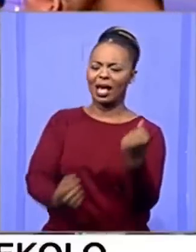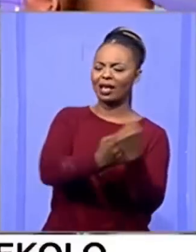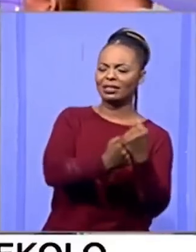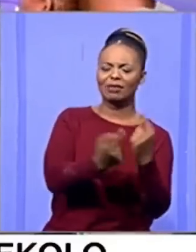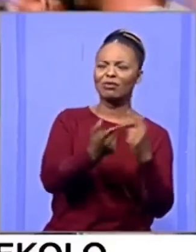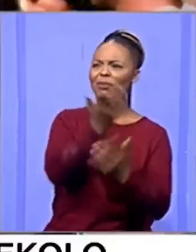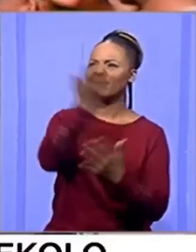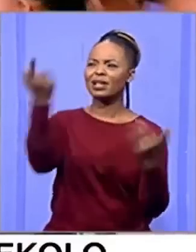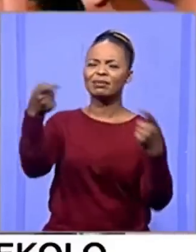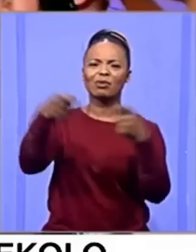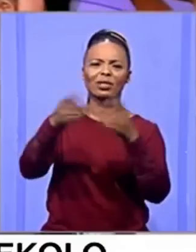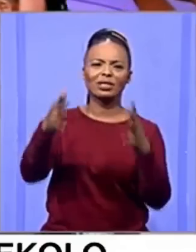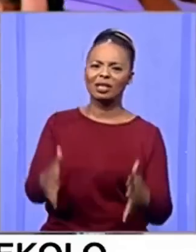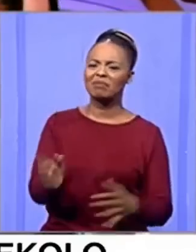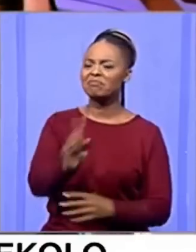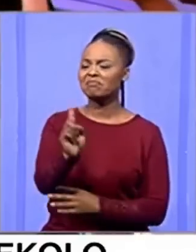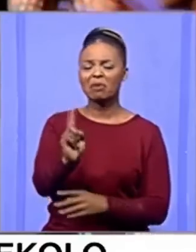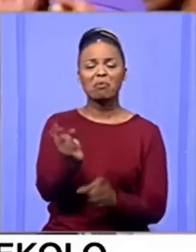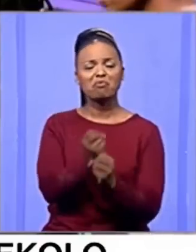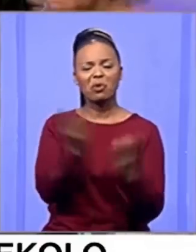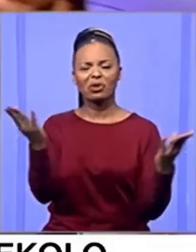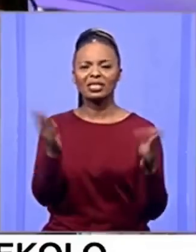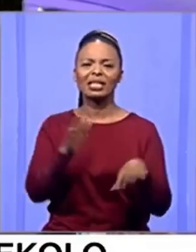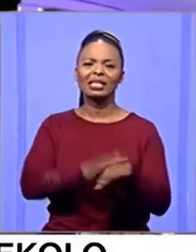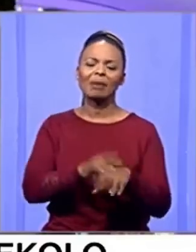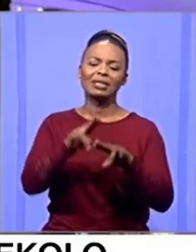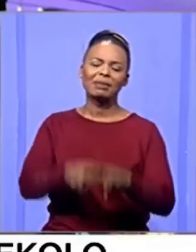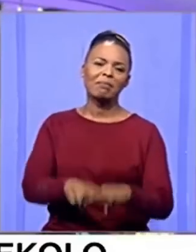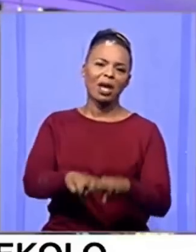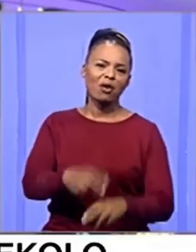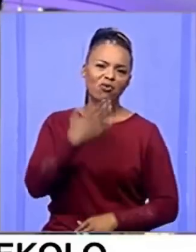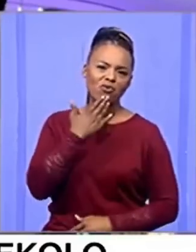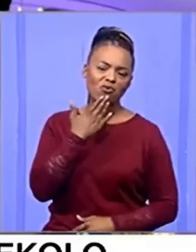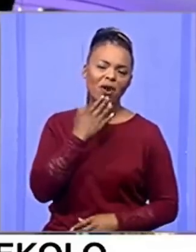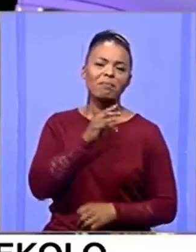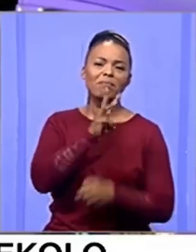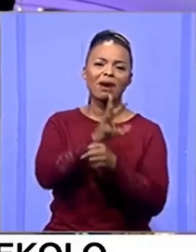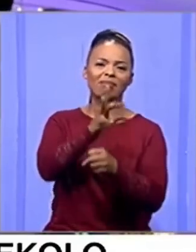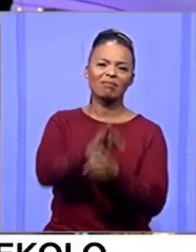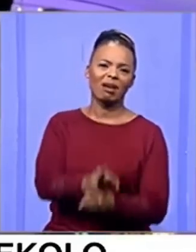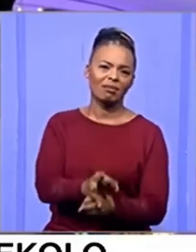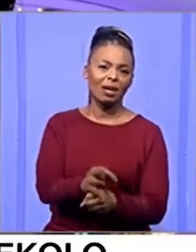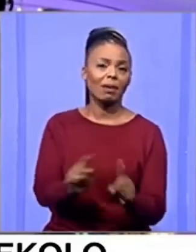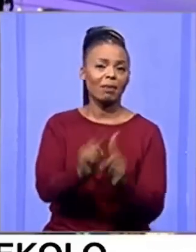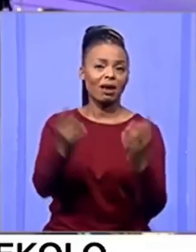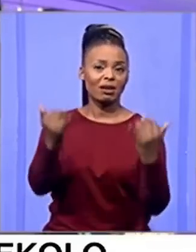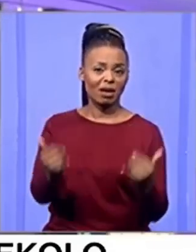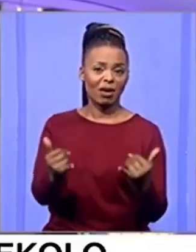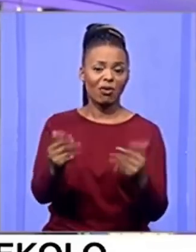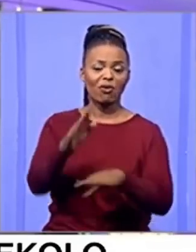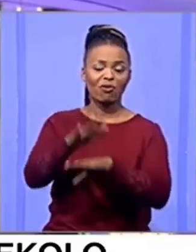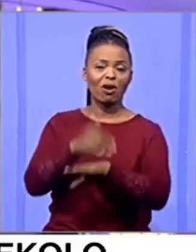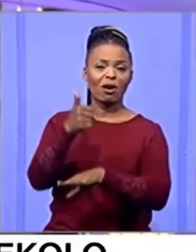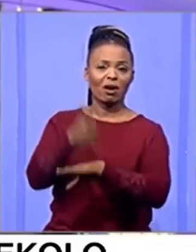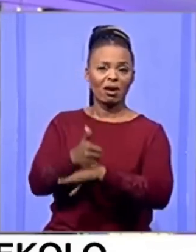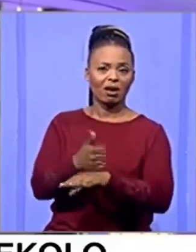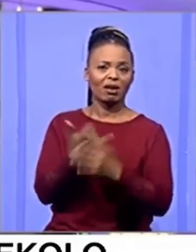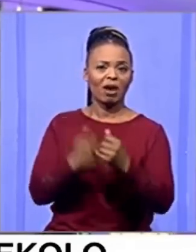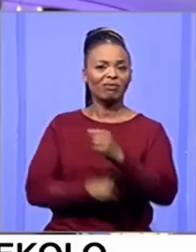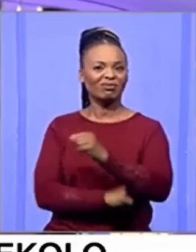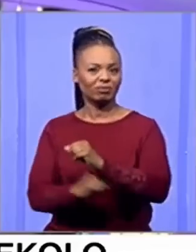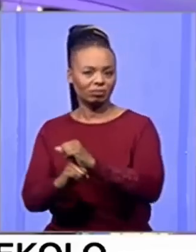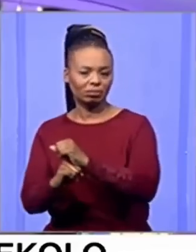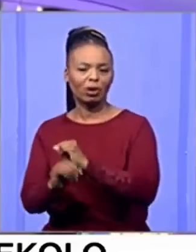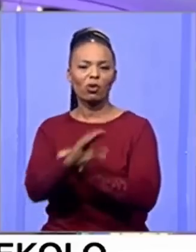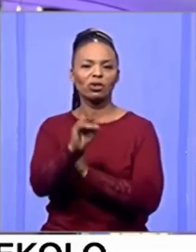assistance. They depend on parents only. But what is happening here by Hollywood Foundation, COSAFA and